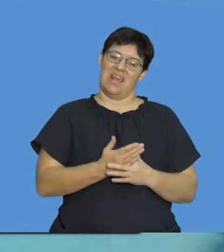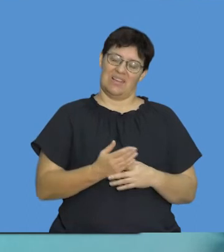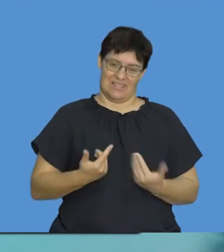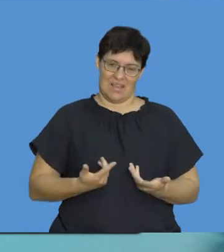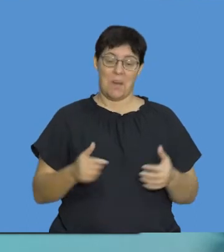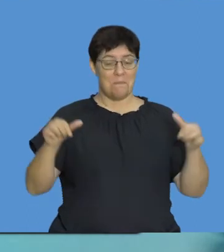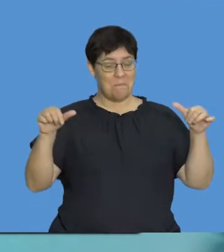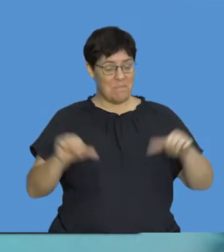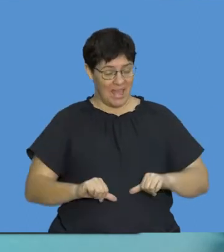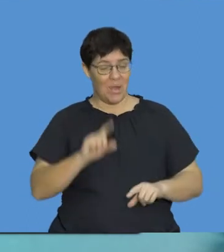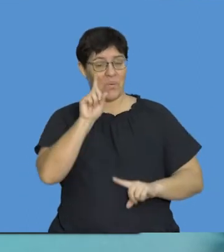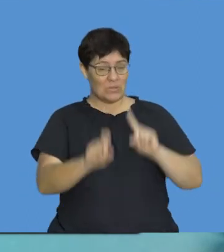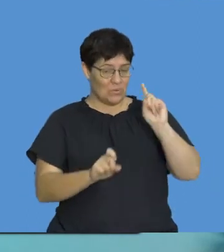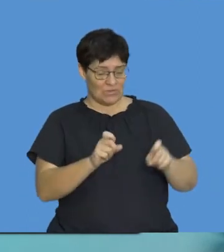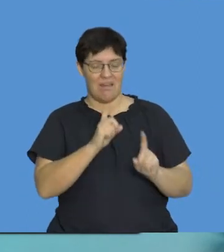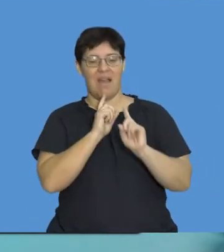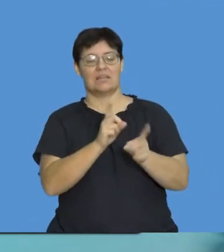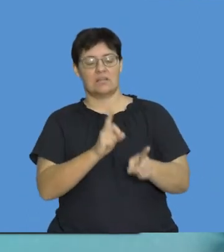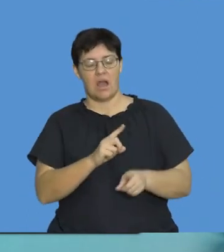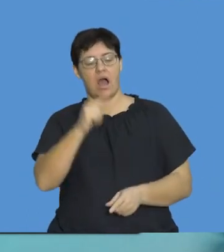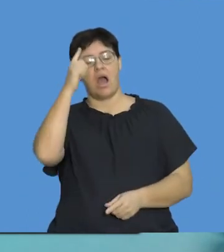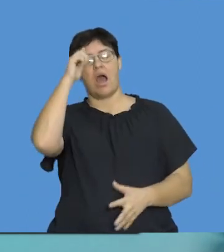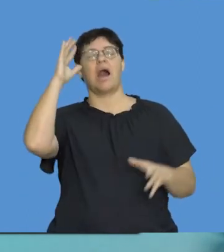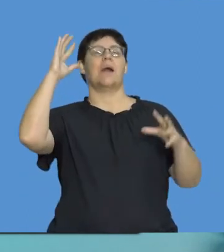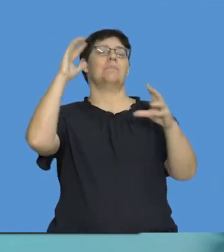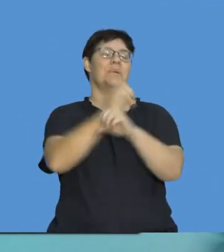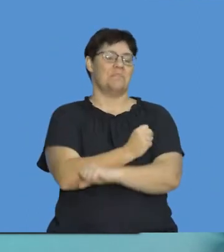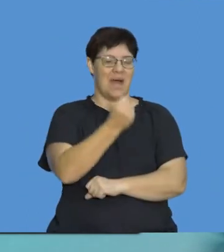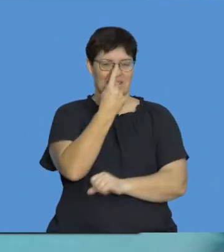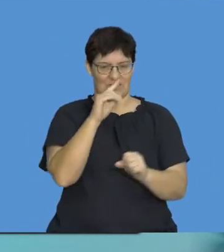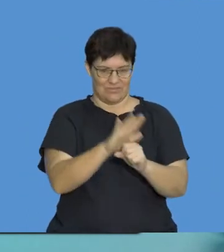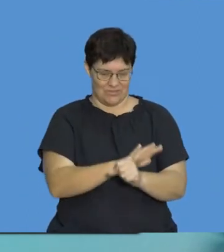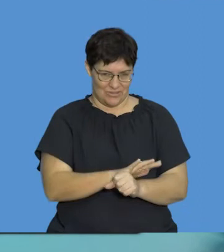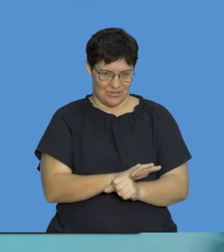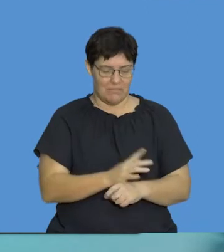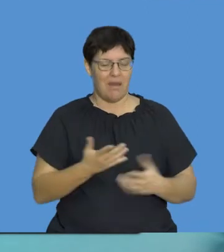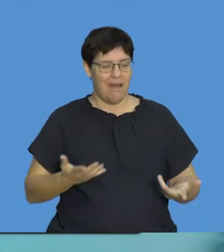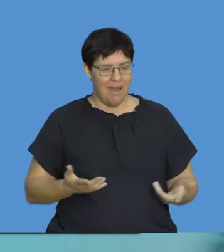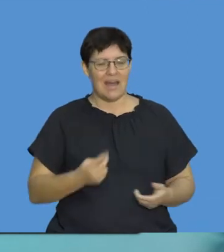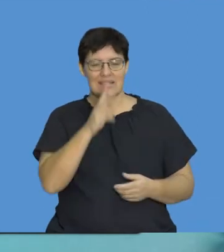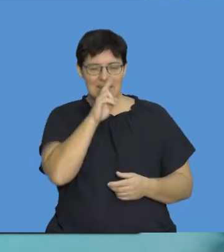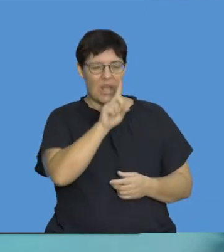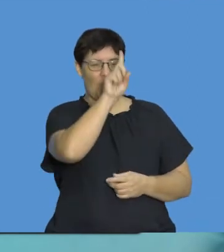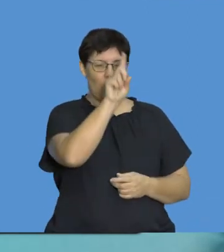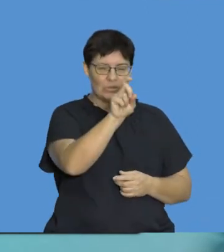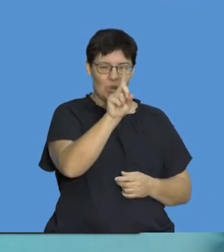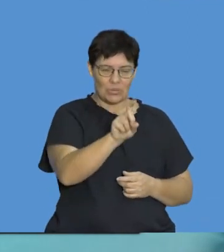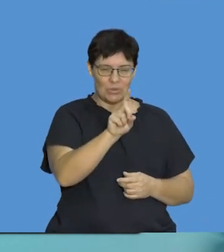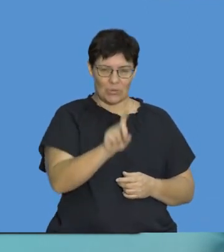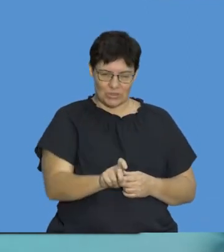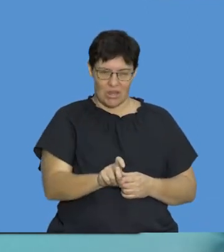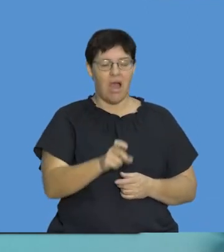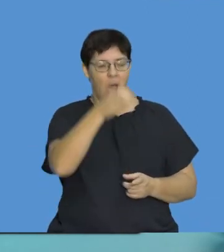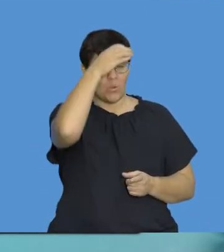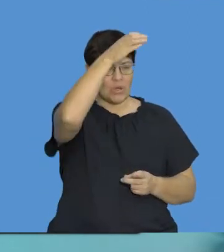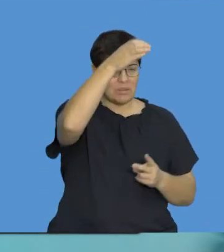back with some questions to then bring all of this into perspective so that you can see each question under each